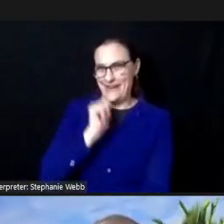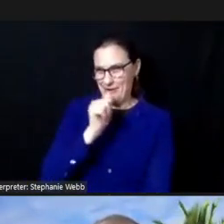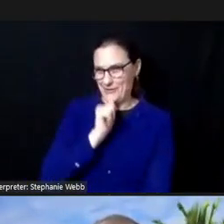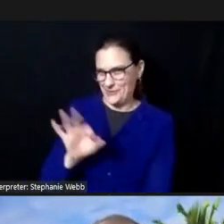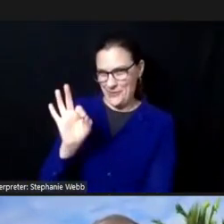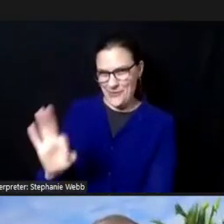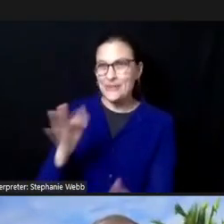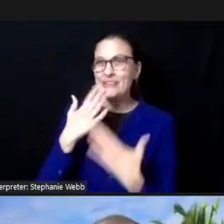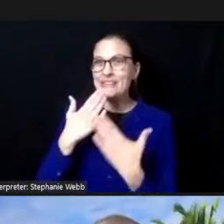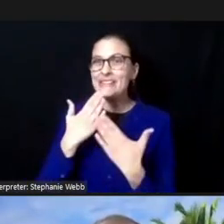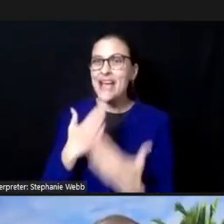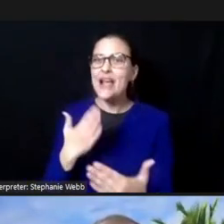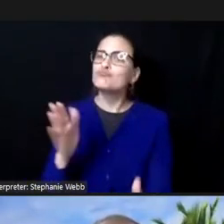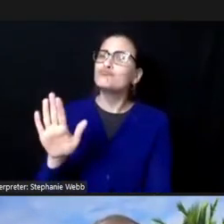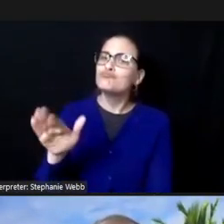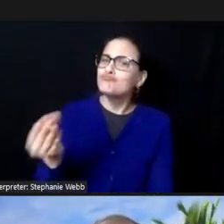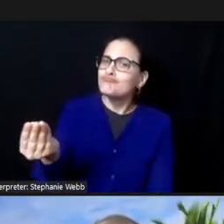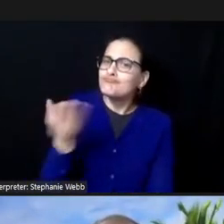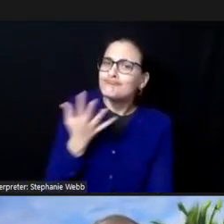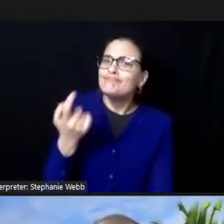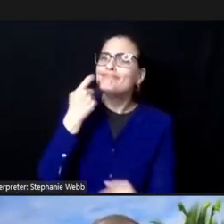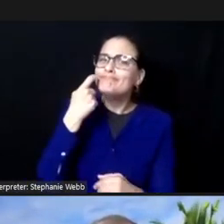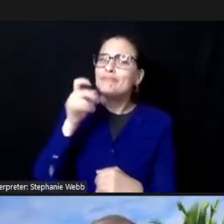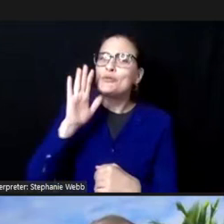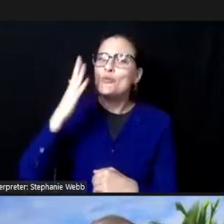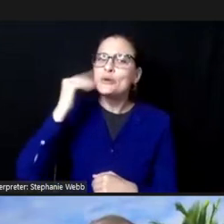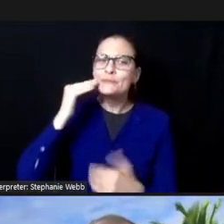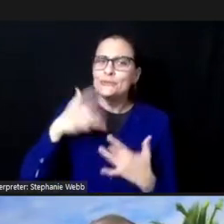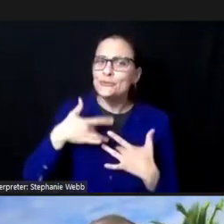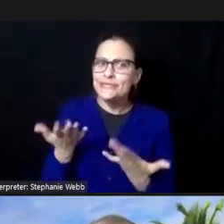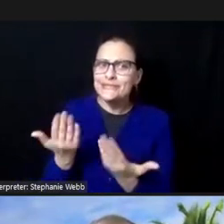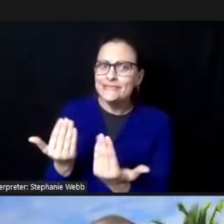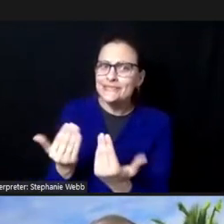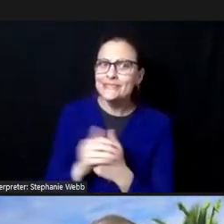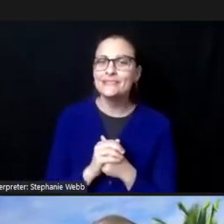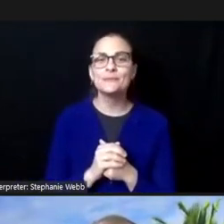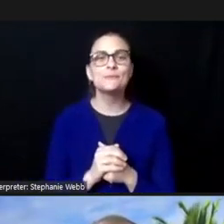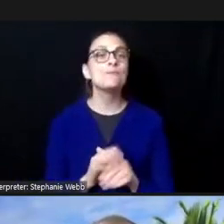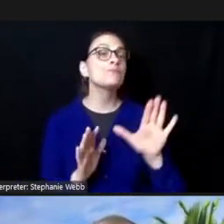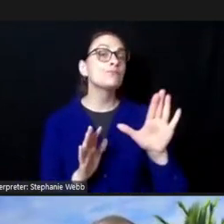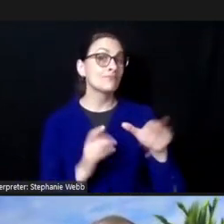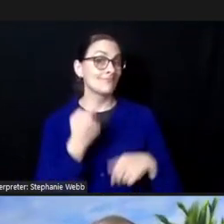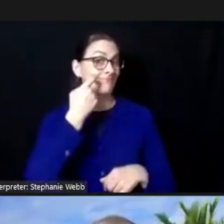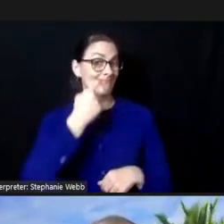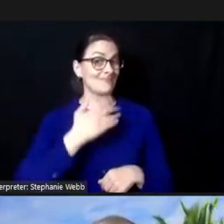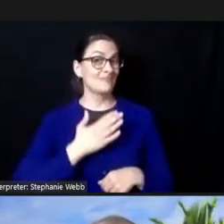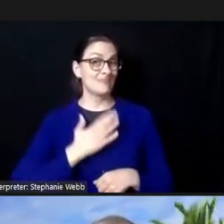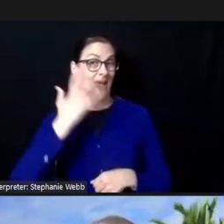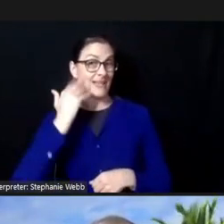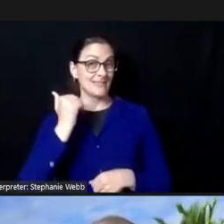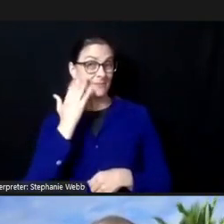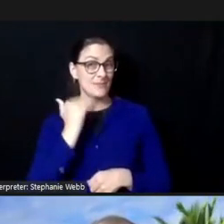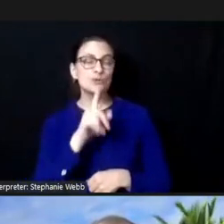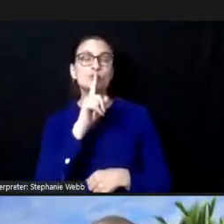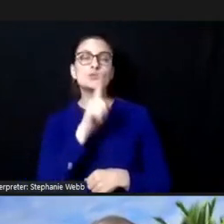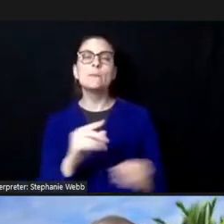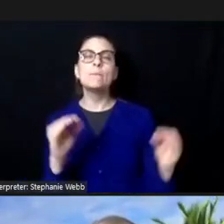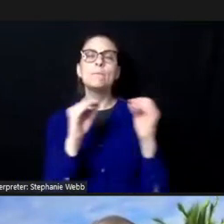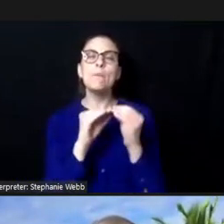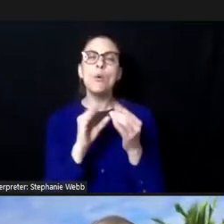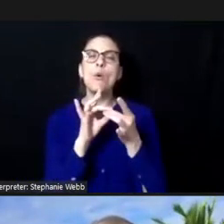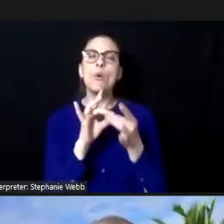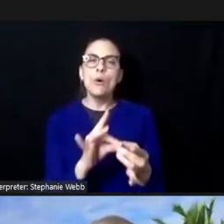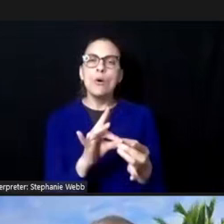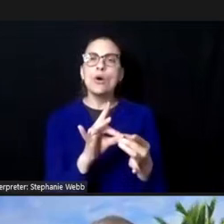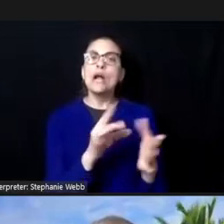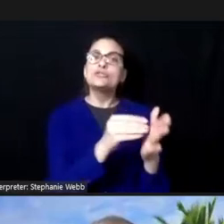experience. Well, my recent experience had more to do with staying connected with students